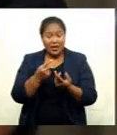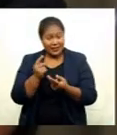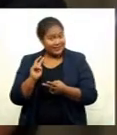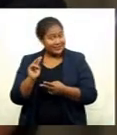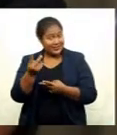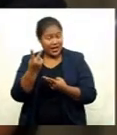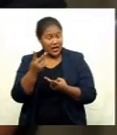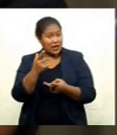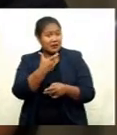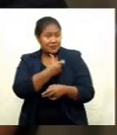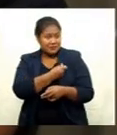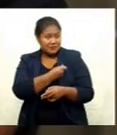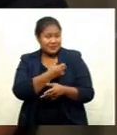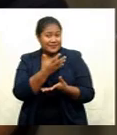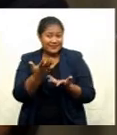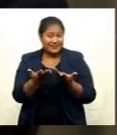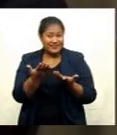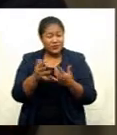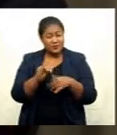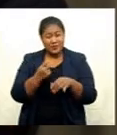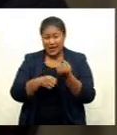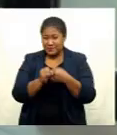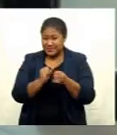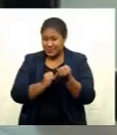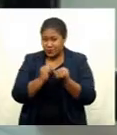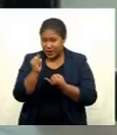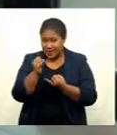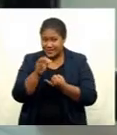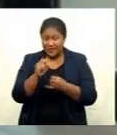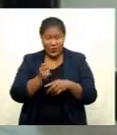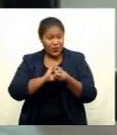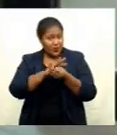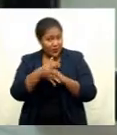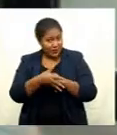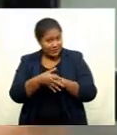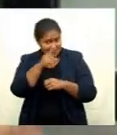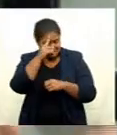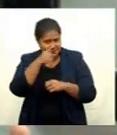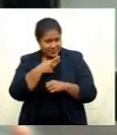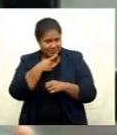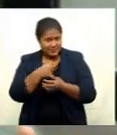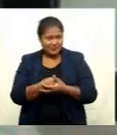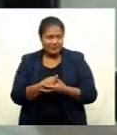dose, the likelihood of serious illness from COVID-19 is,